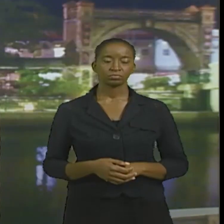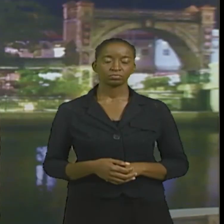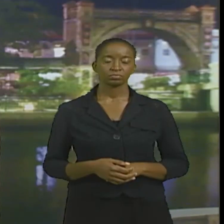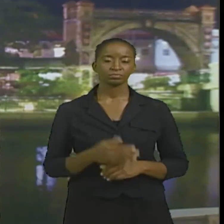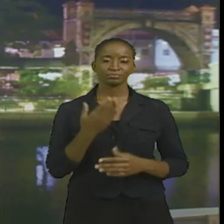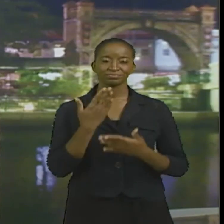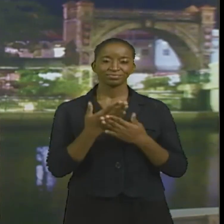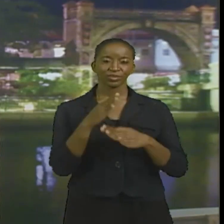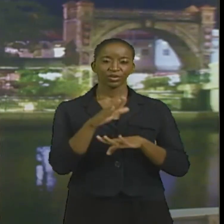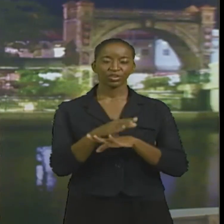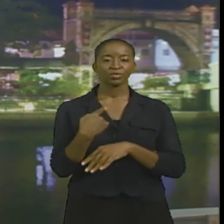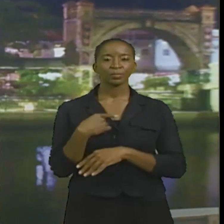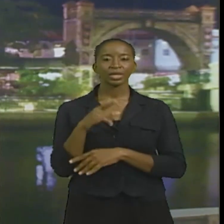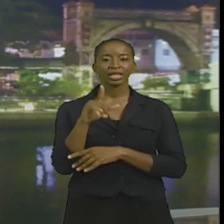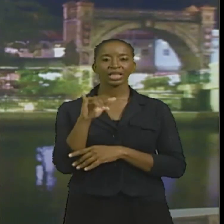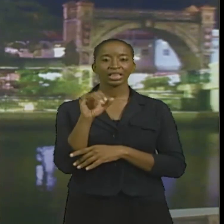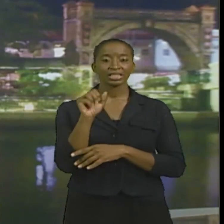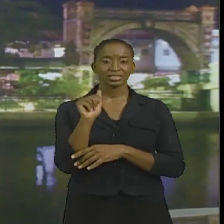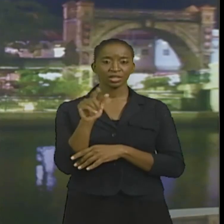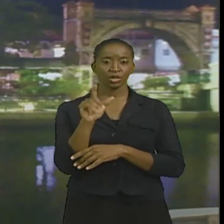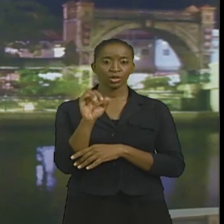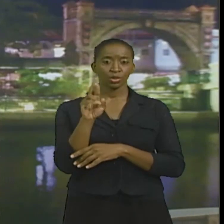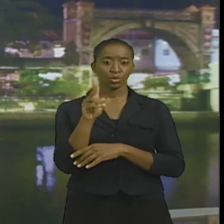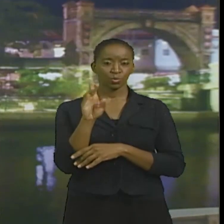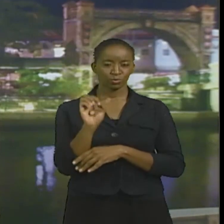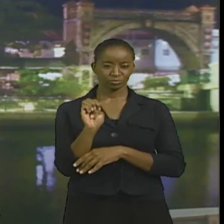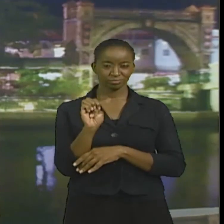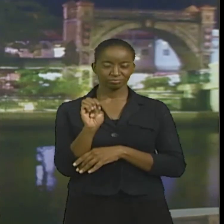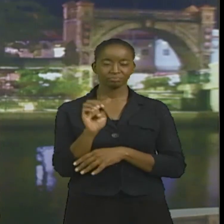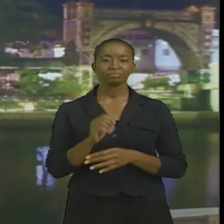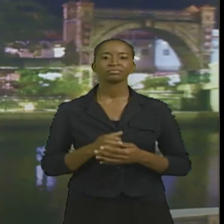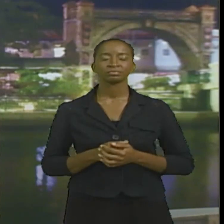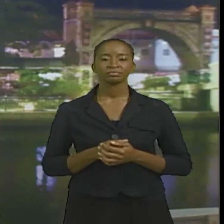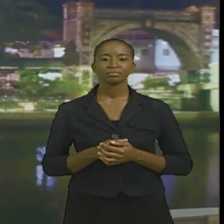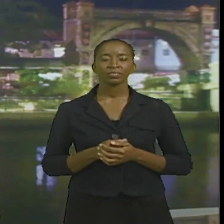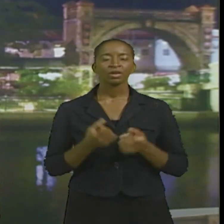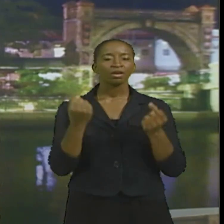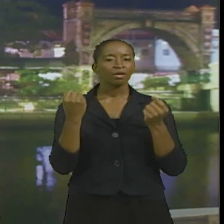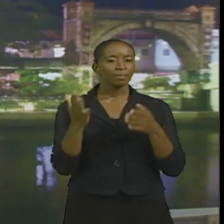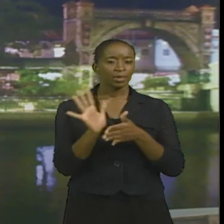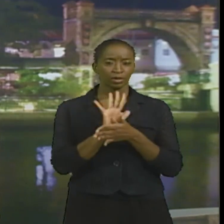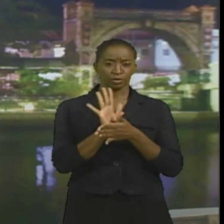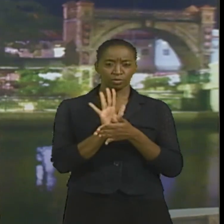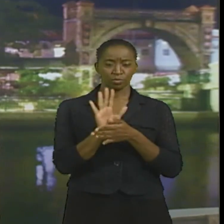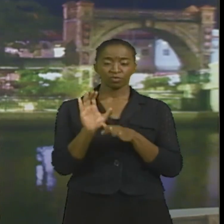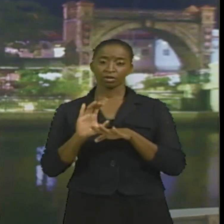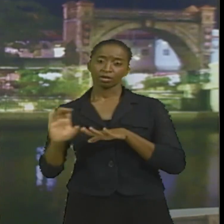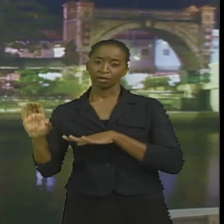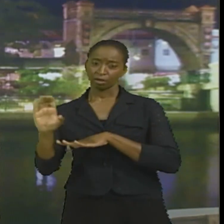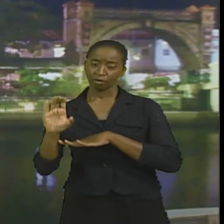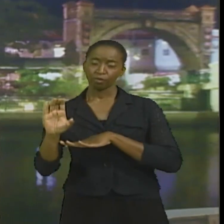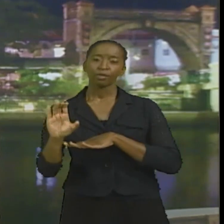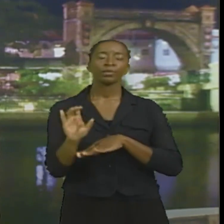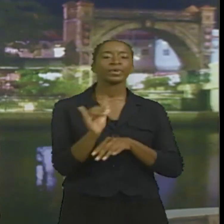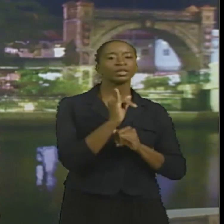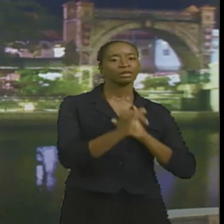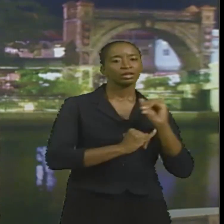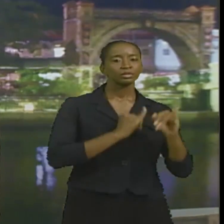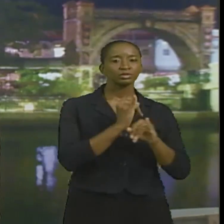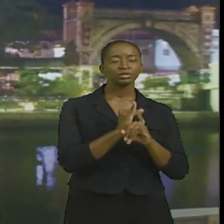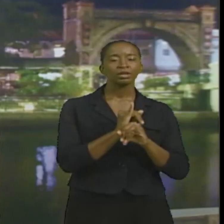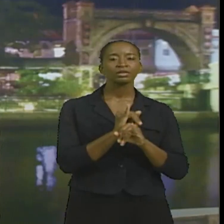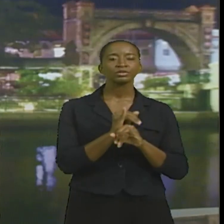A very good evening too. I'm Lisa Lord with the CBC Evening News. And our top story, a record number of regional and international films have been shot on